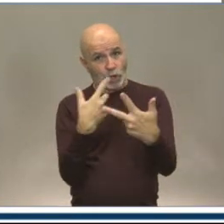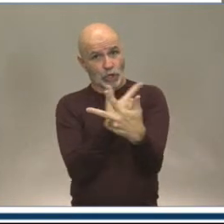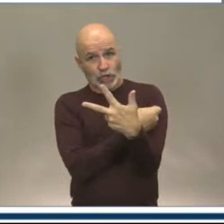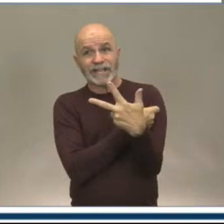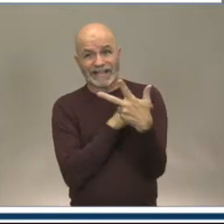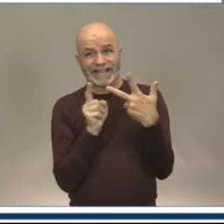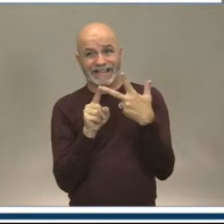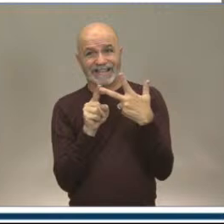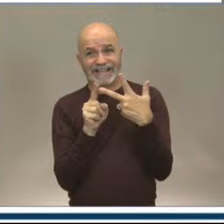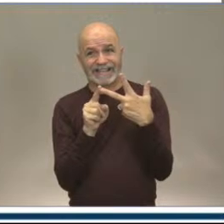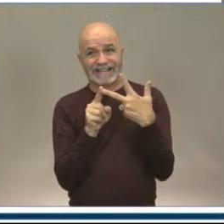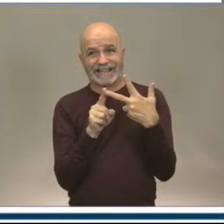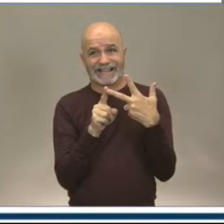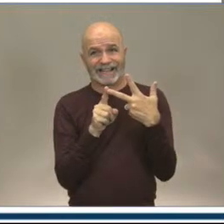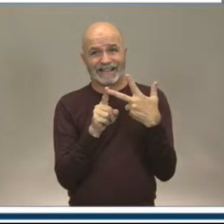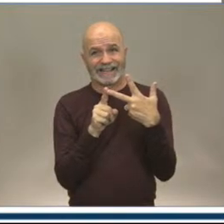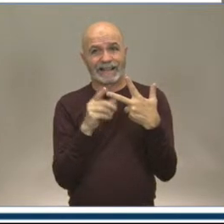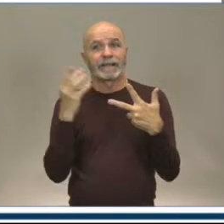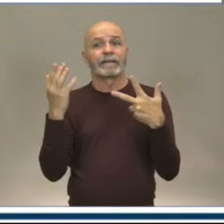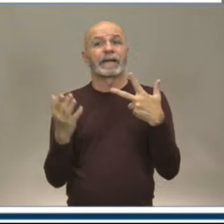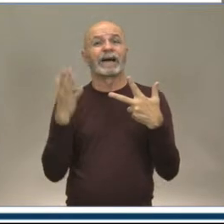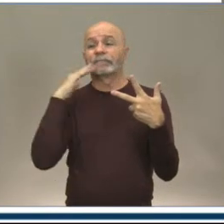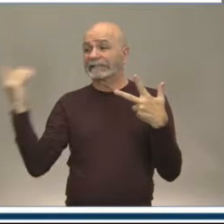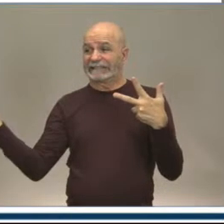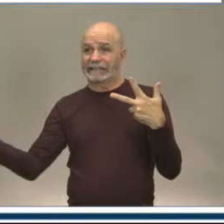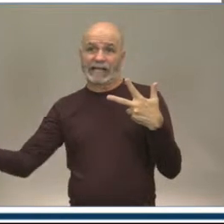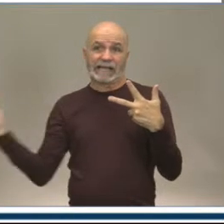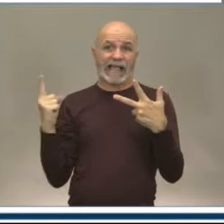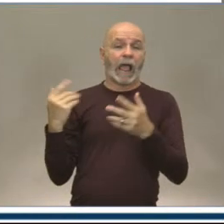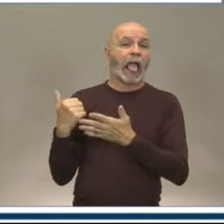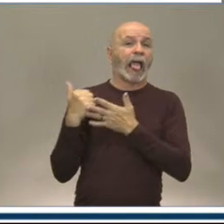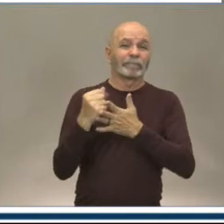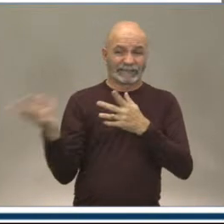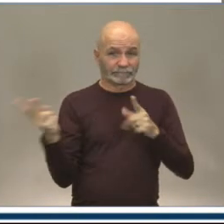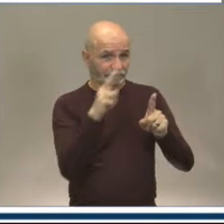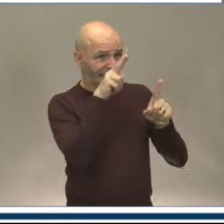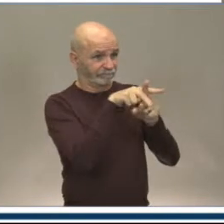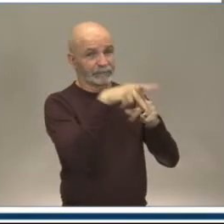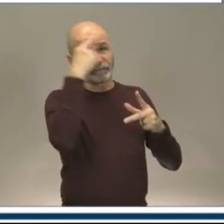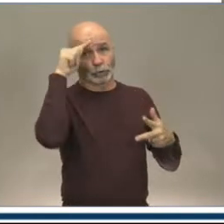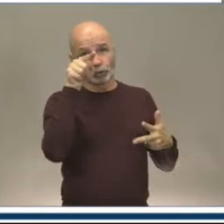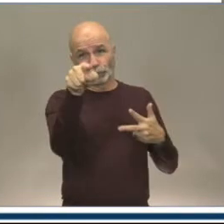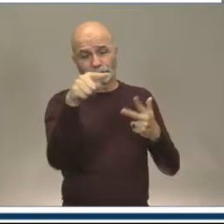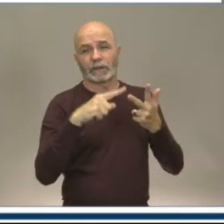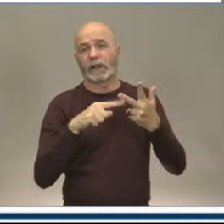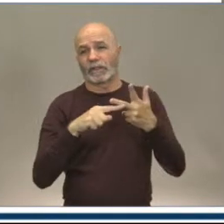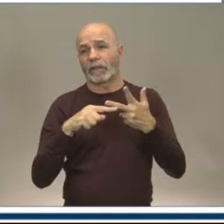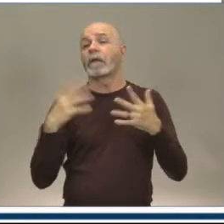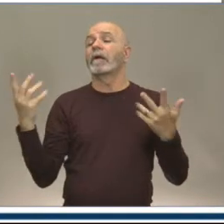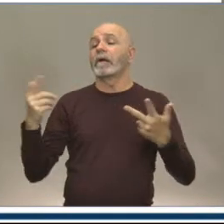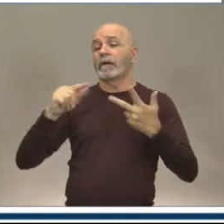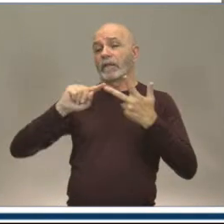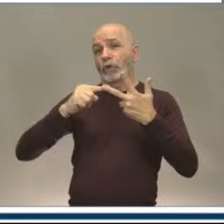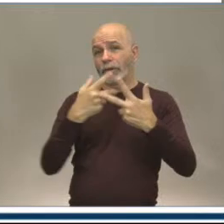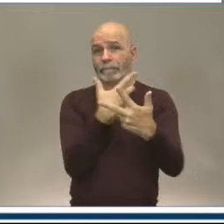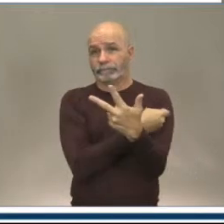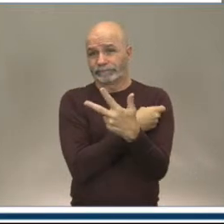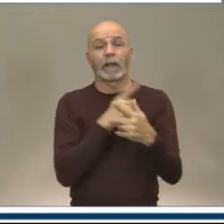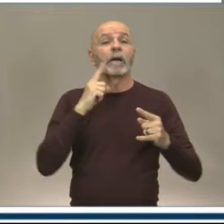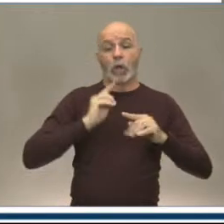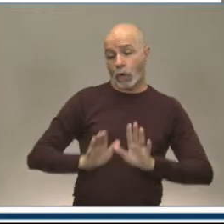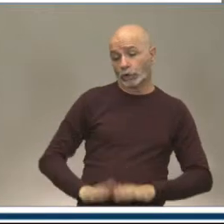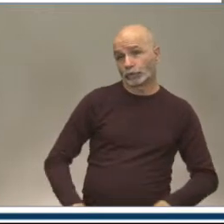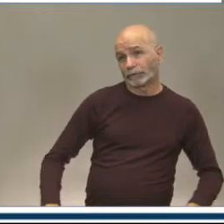or have someone help you to make your appointment for a booster dose or for your child online, please do